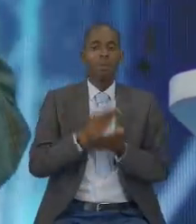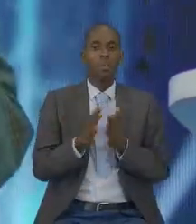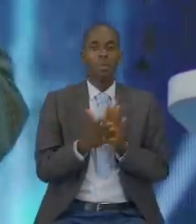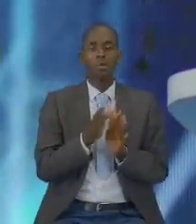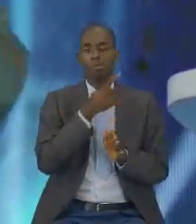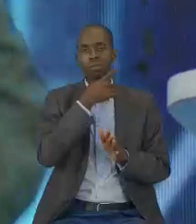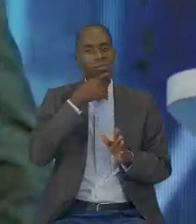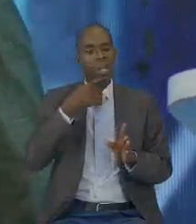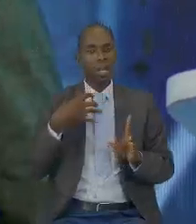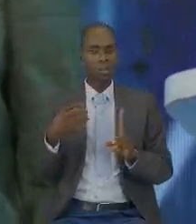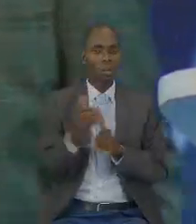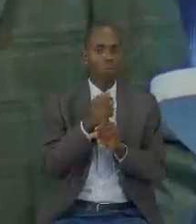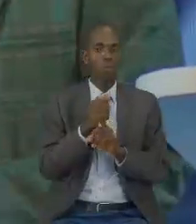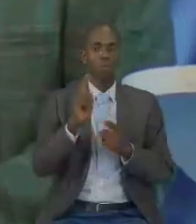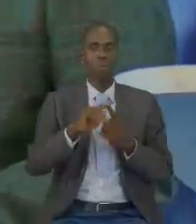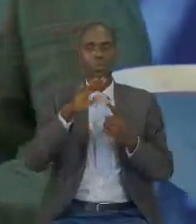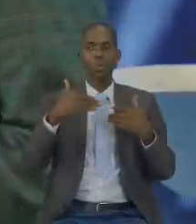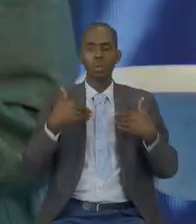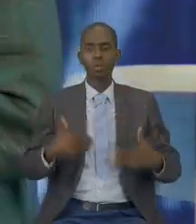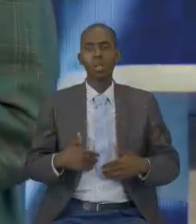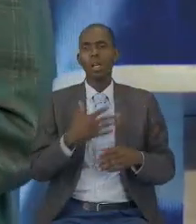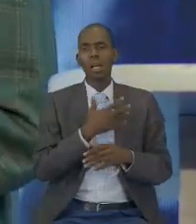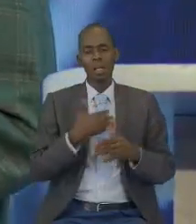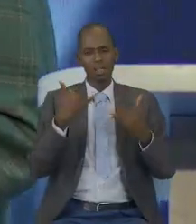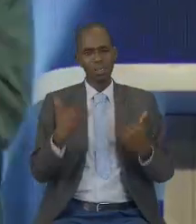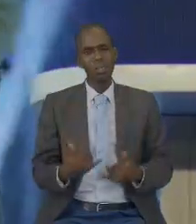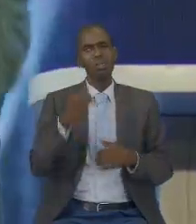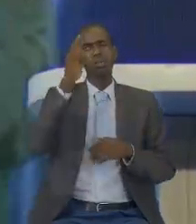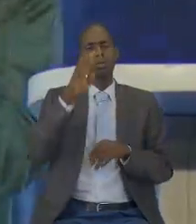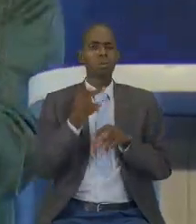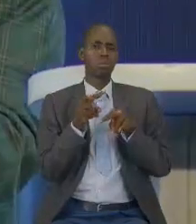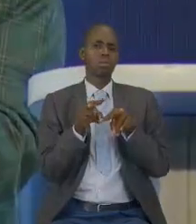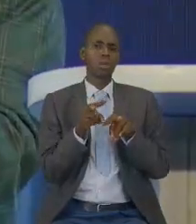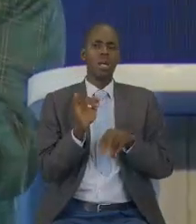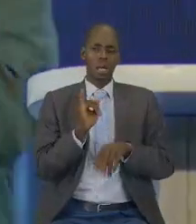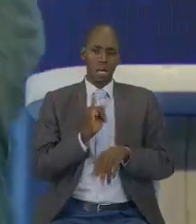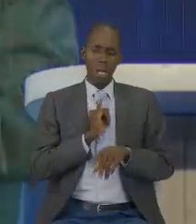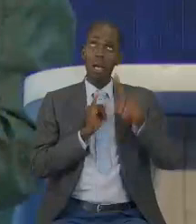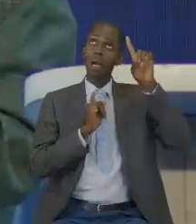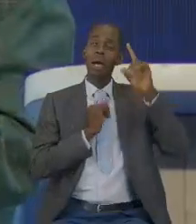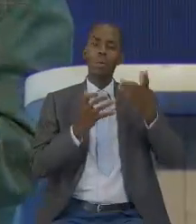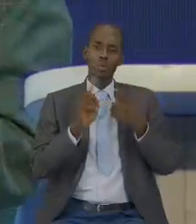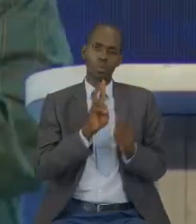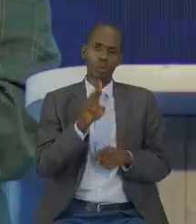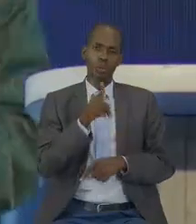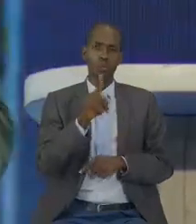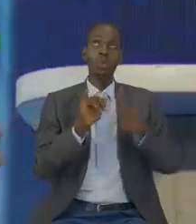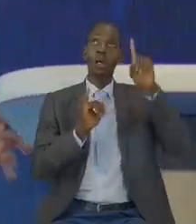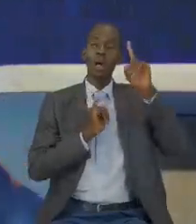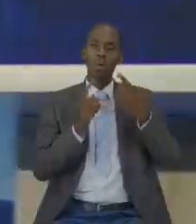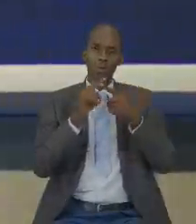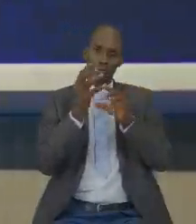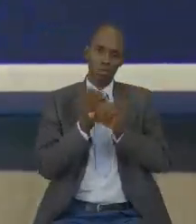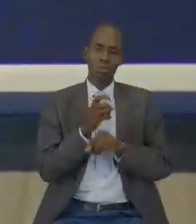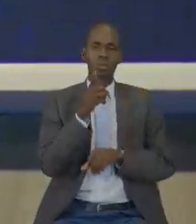your tongue and to your language. And God now says, I want to use you, I want to possess you, I want